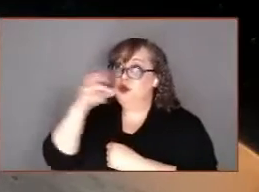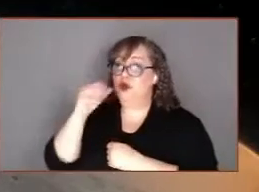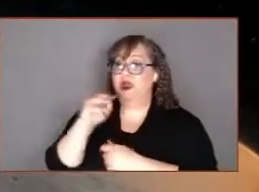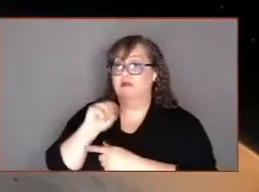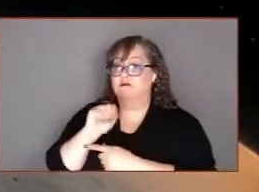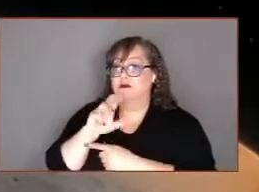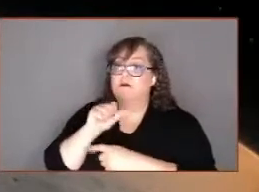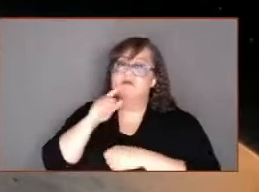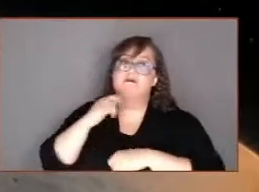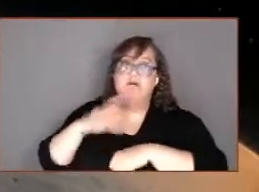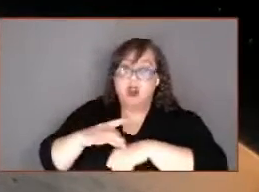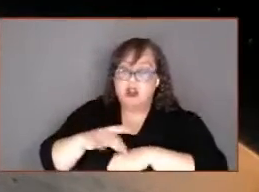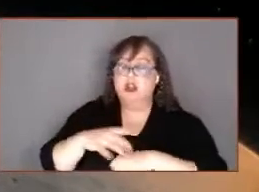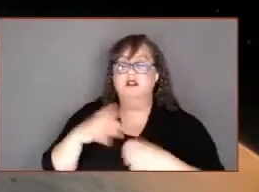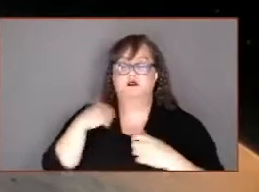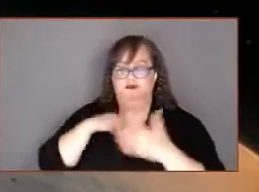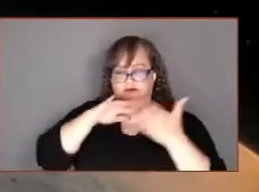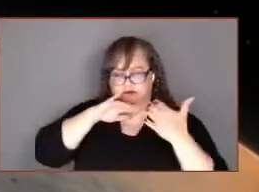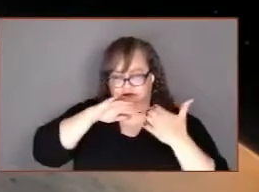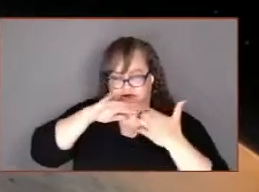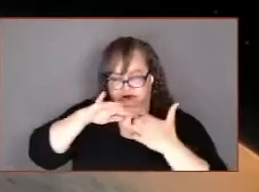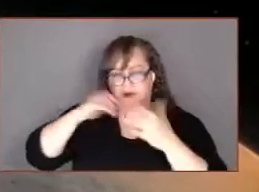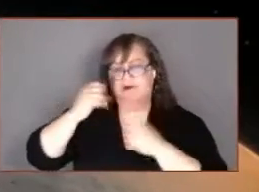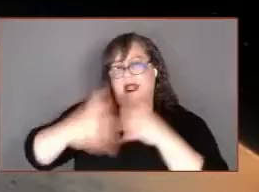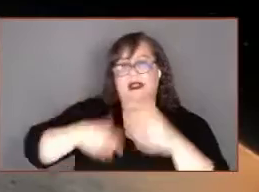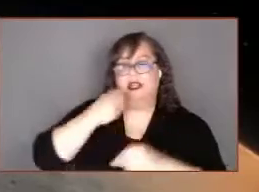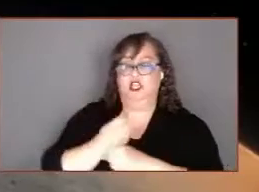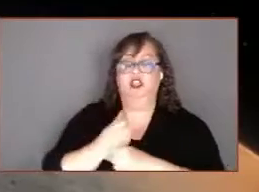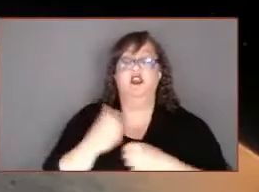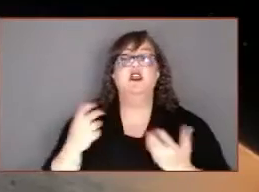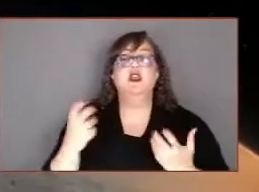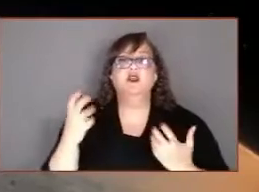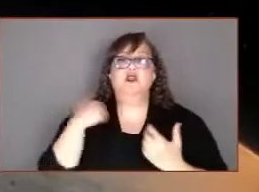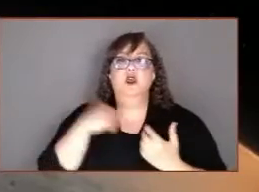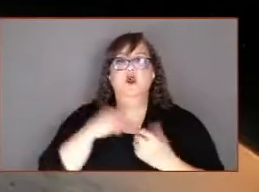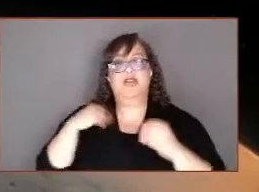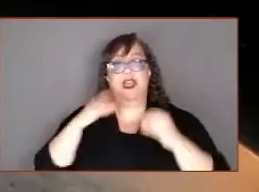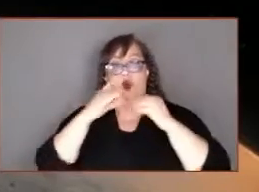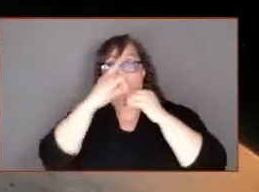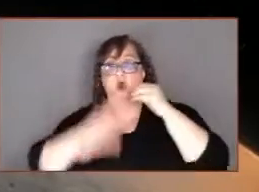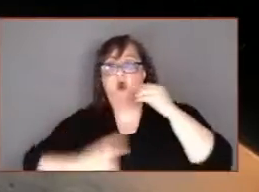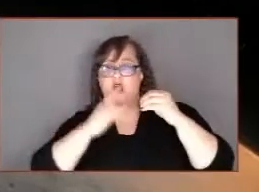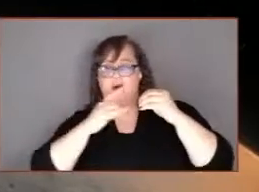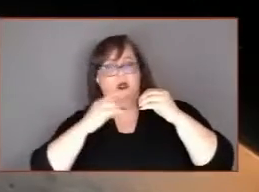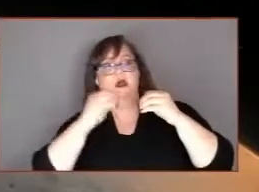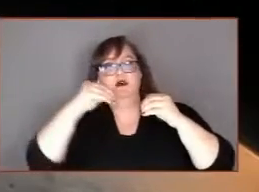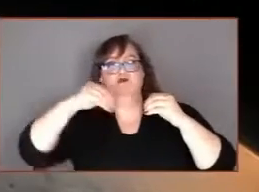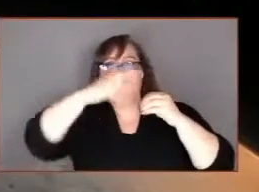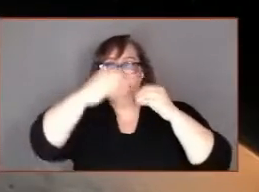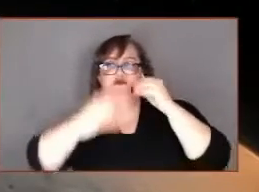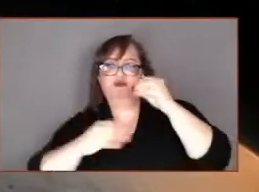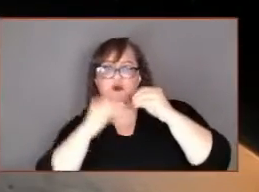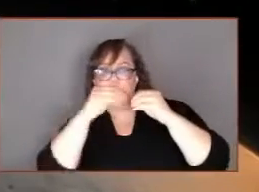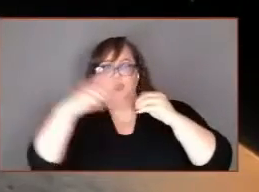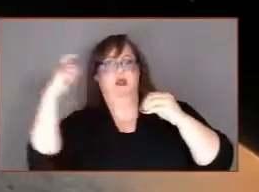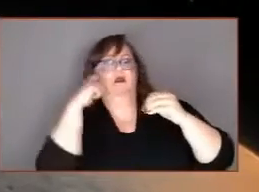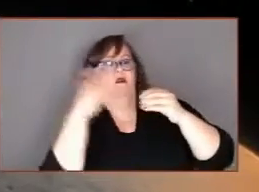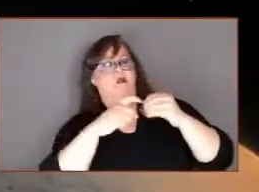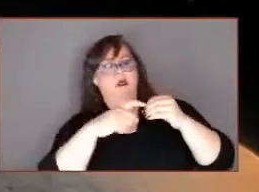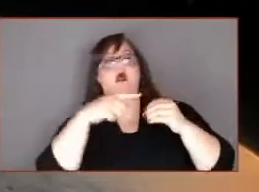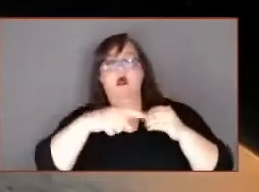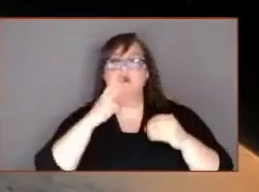now. For the Moon, there's been orbital missions that have identified water on the Moon, and more recently with